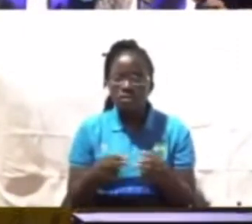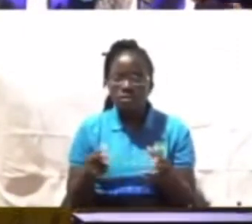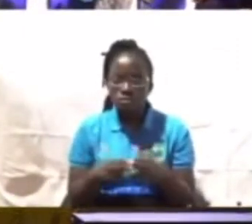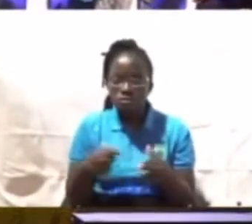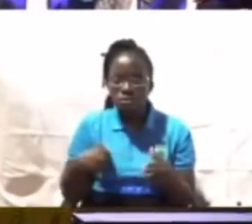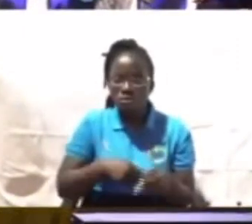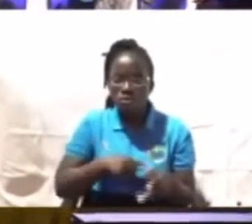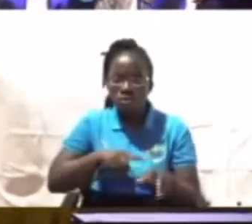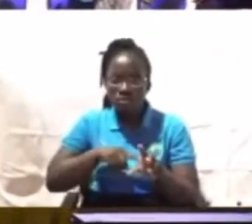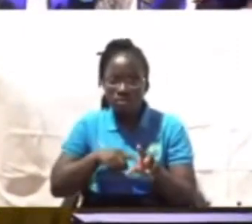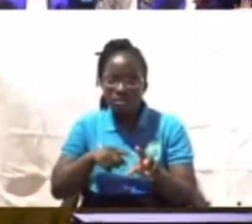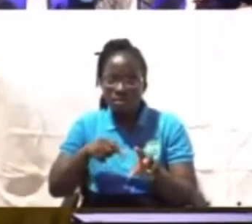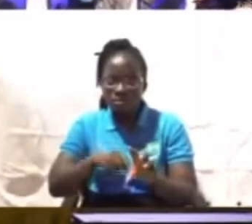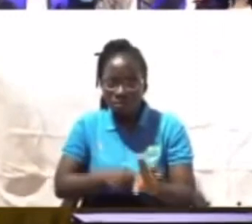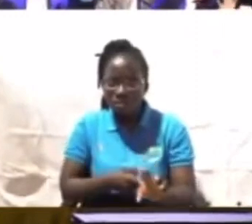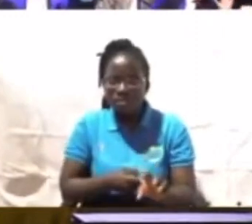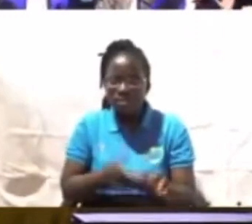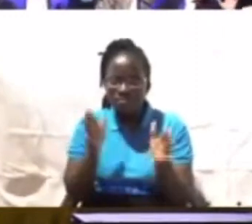we!